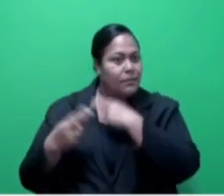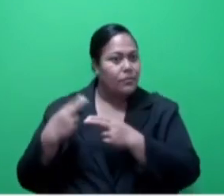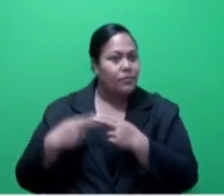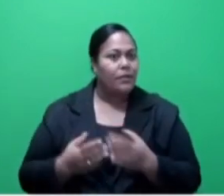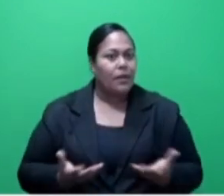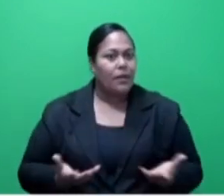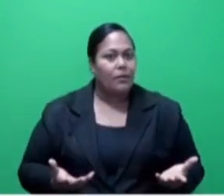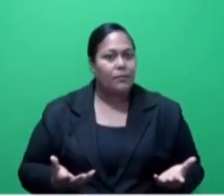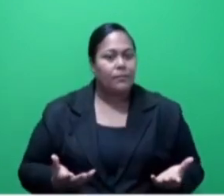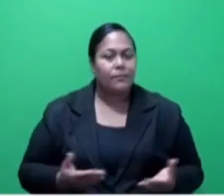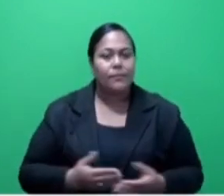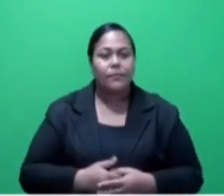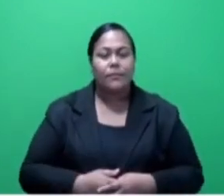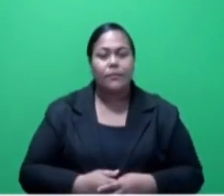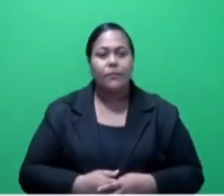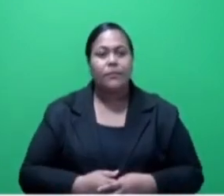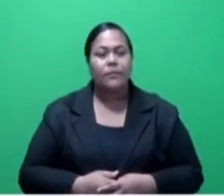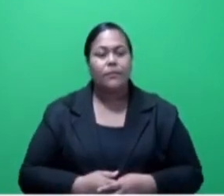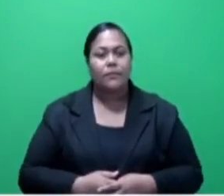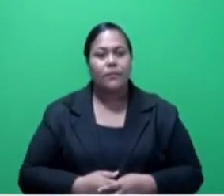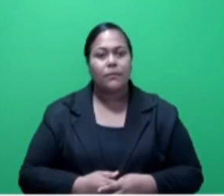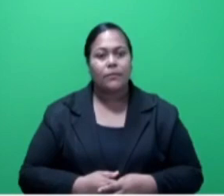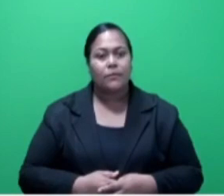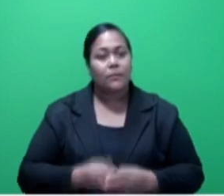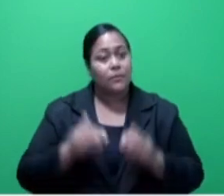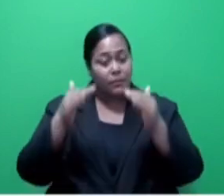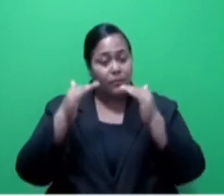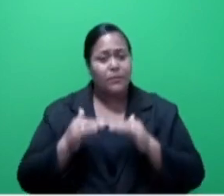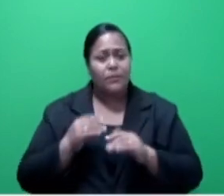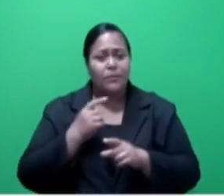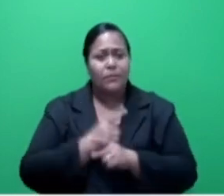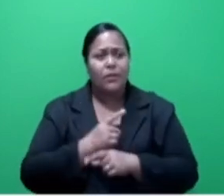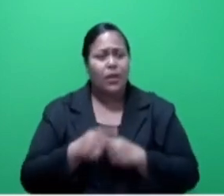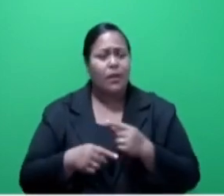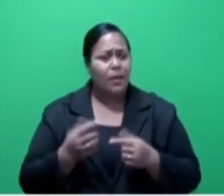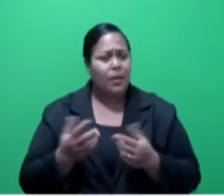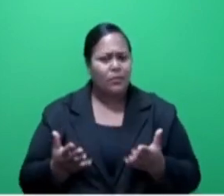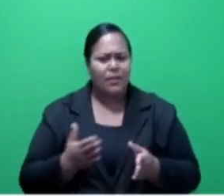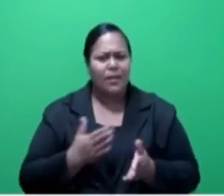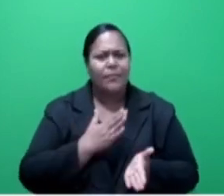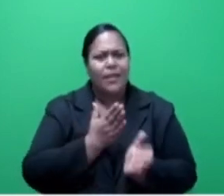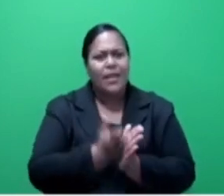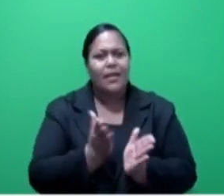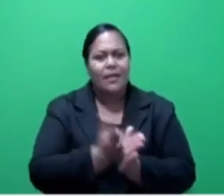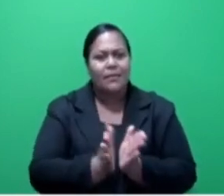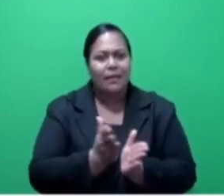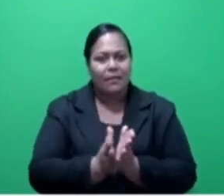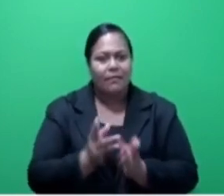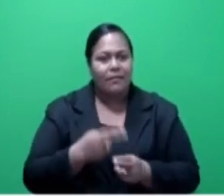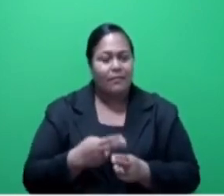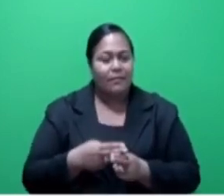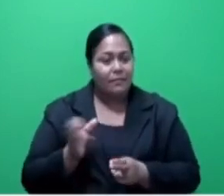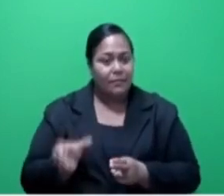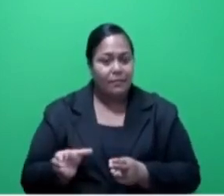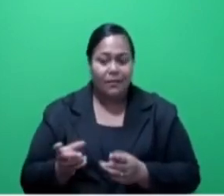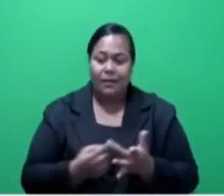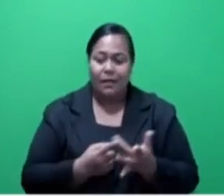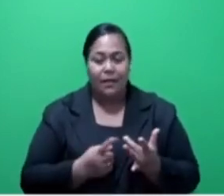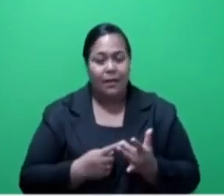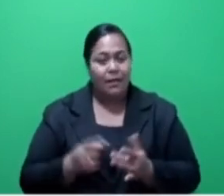make, there's been a lot of talk about ginger farmers, the cassava farmers and other people.